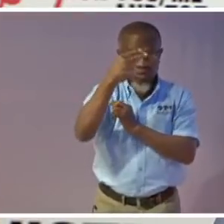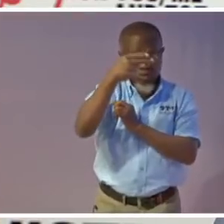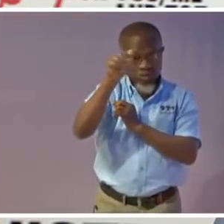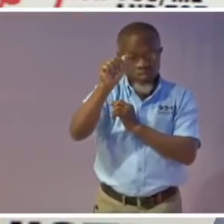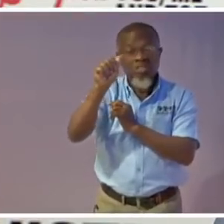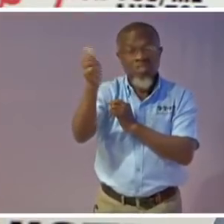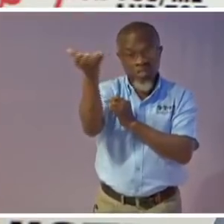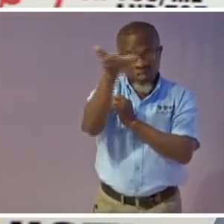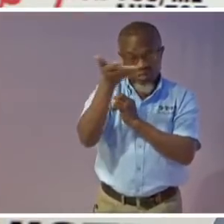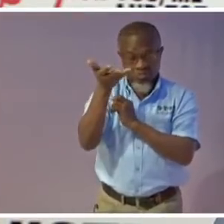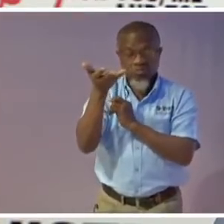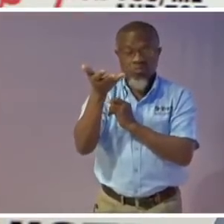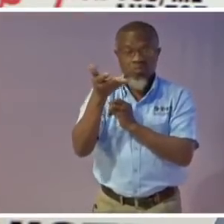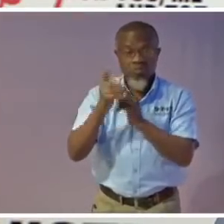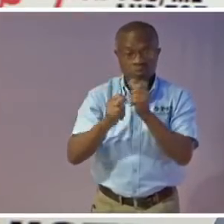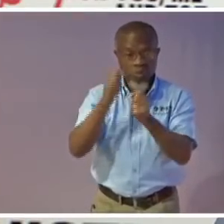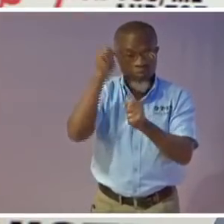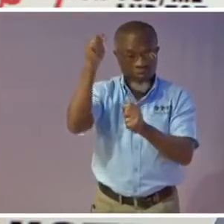And they again